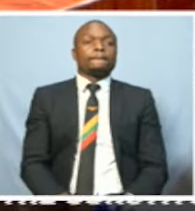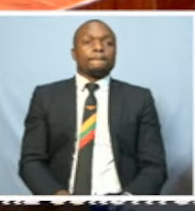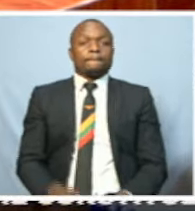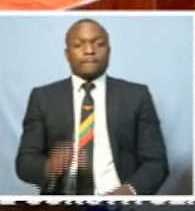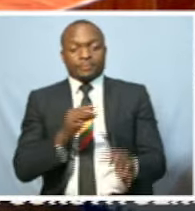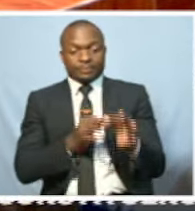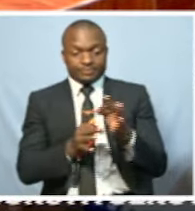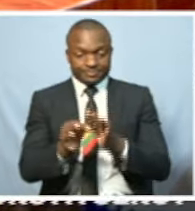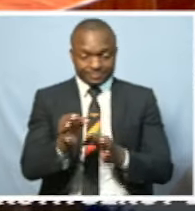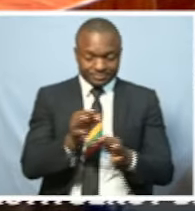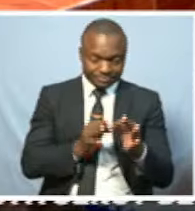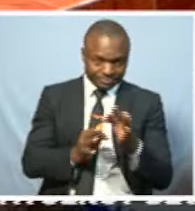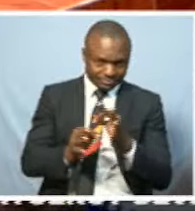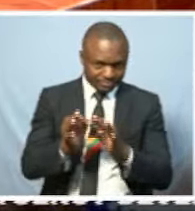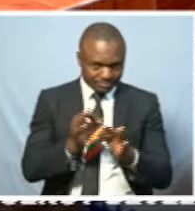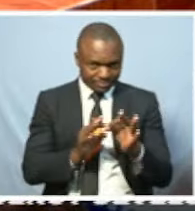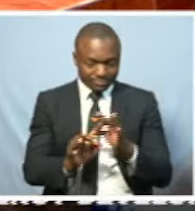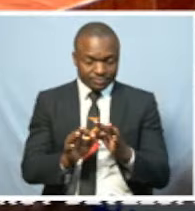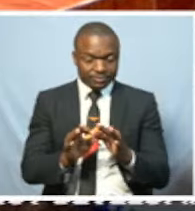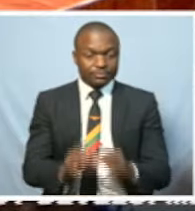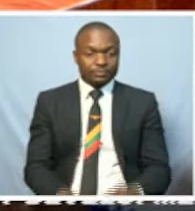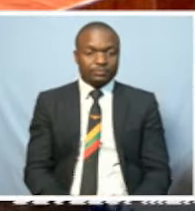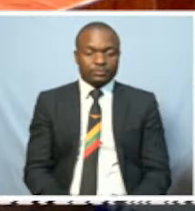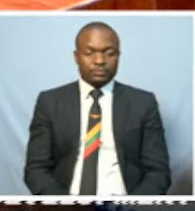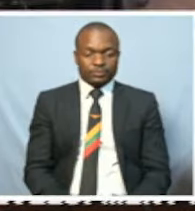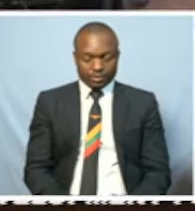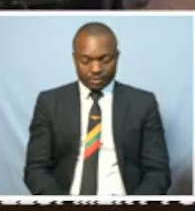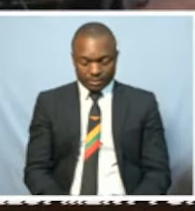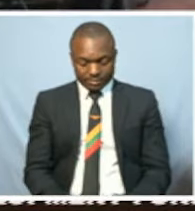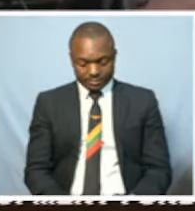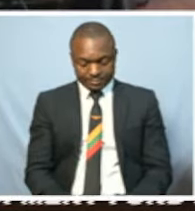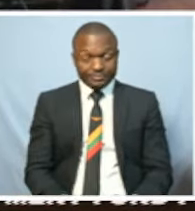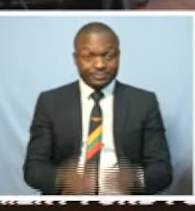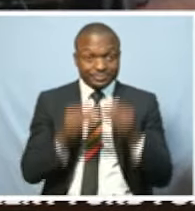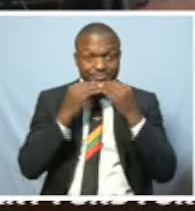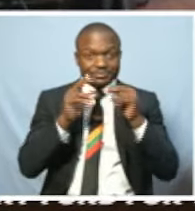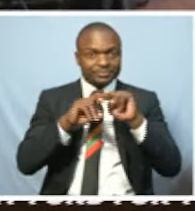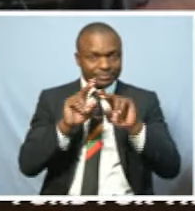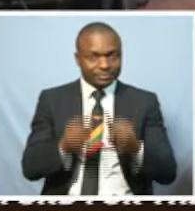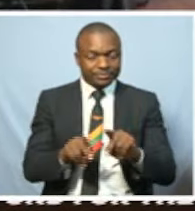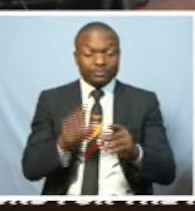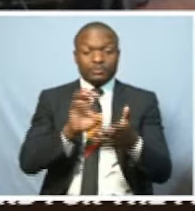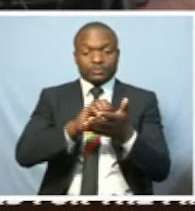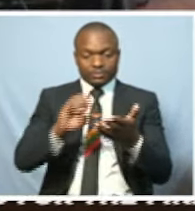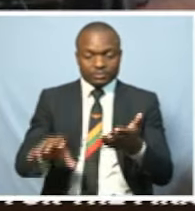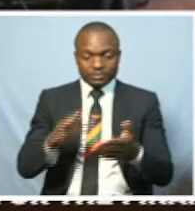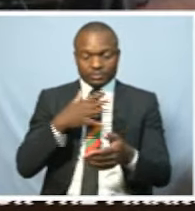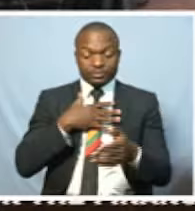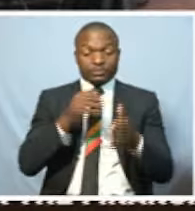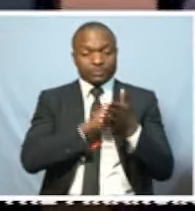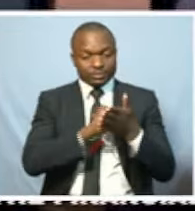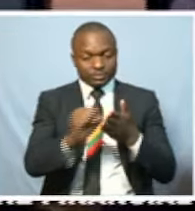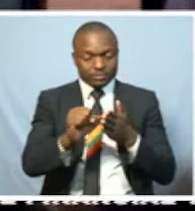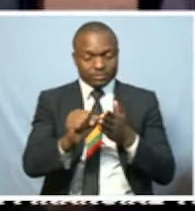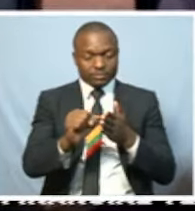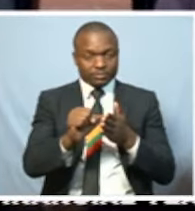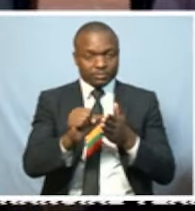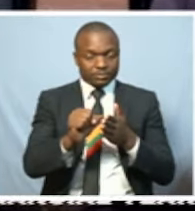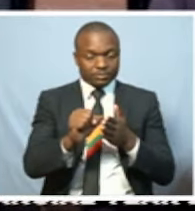explanation from the advocate. Thank you, Chair. I withdraw my statement that he signed.